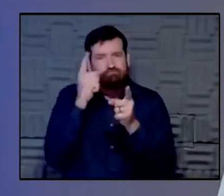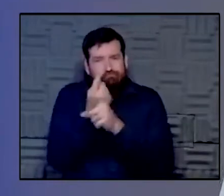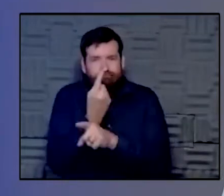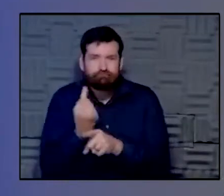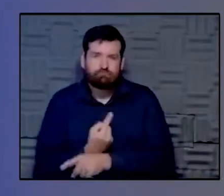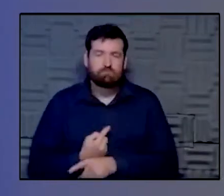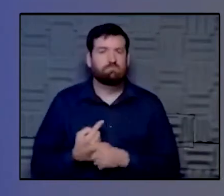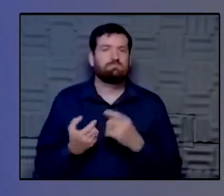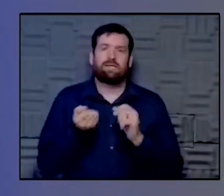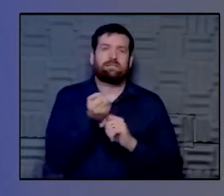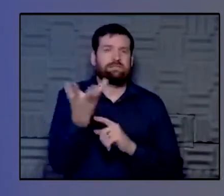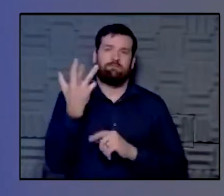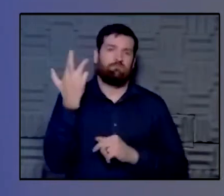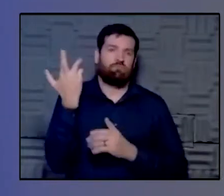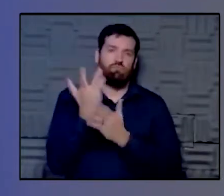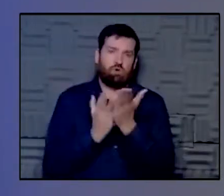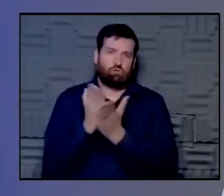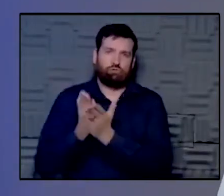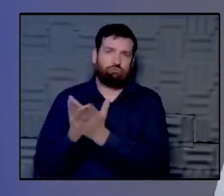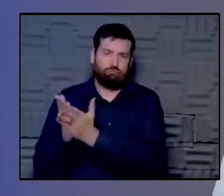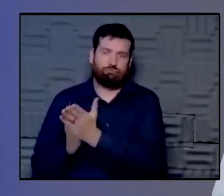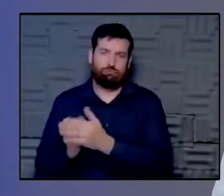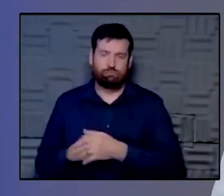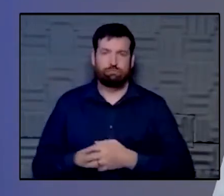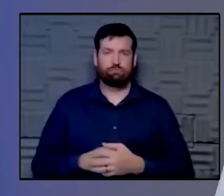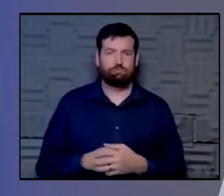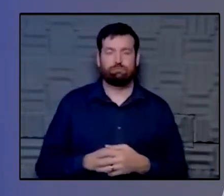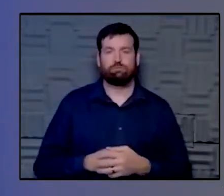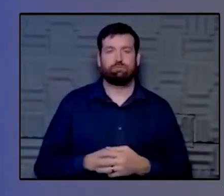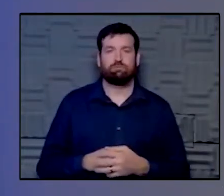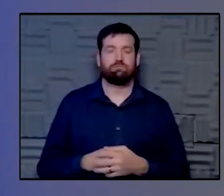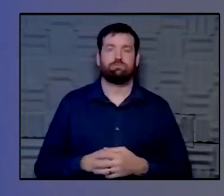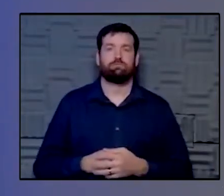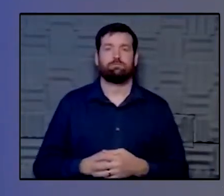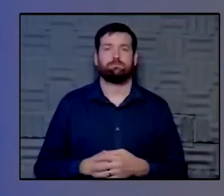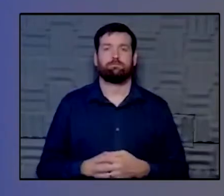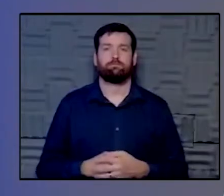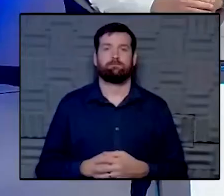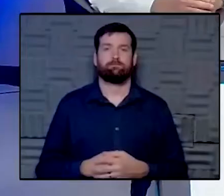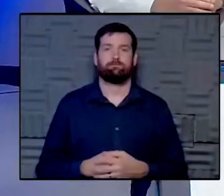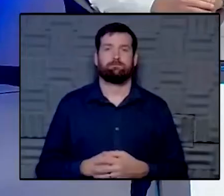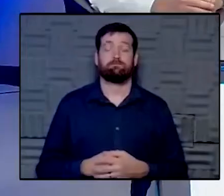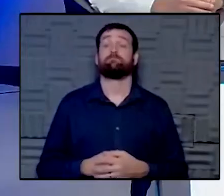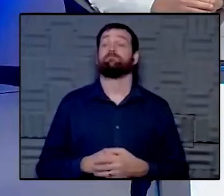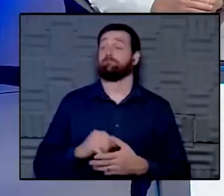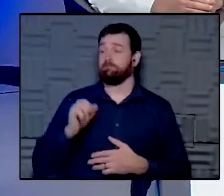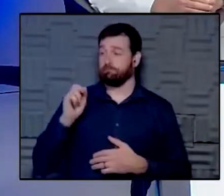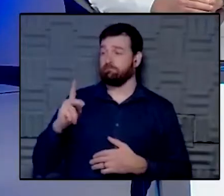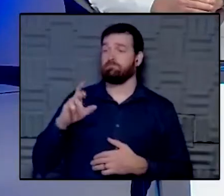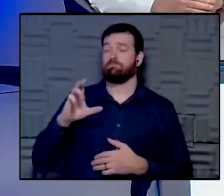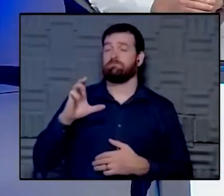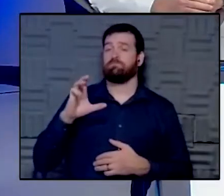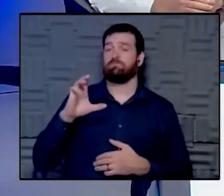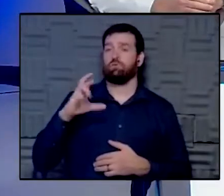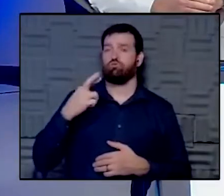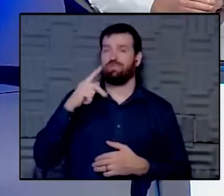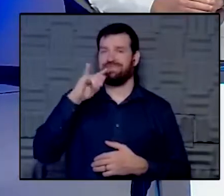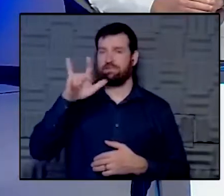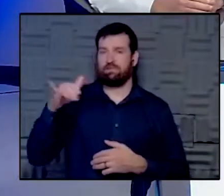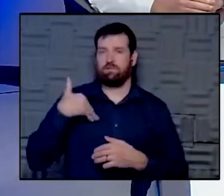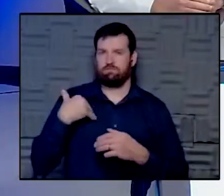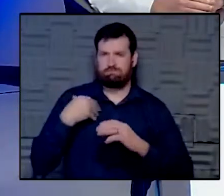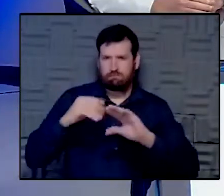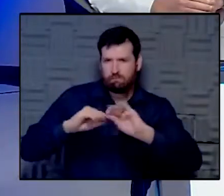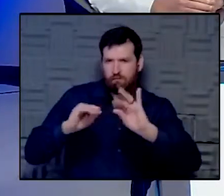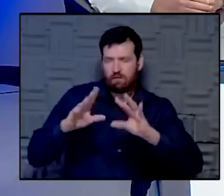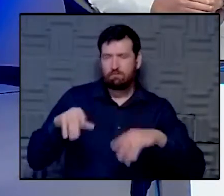a multifactorial question and a multifactorial answer as well. Okay, and then Christy has a clarifying question. She